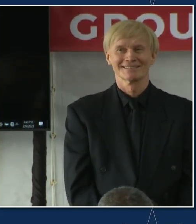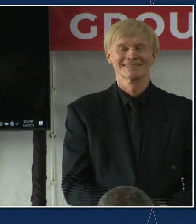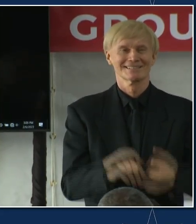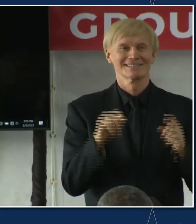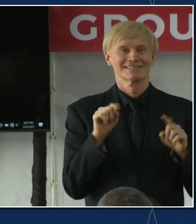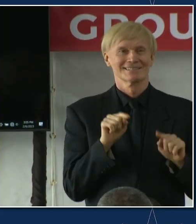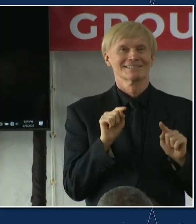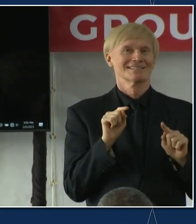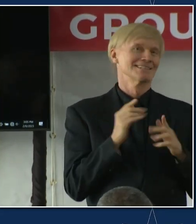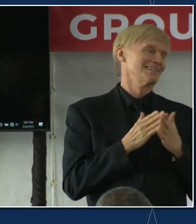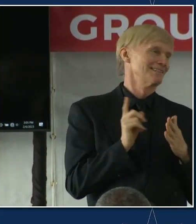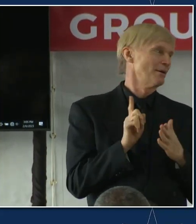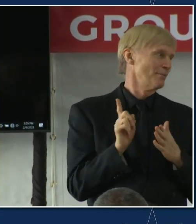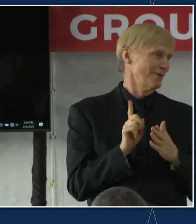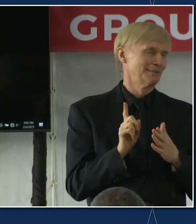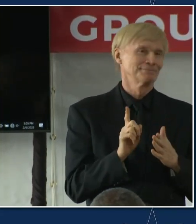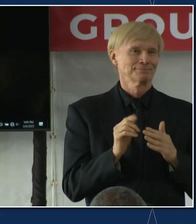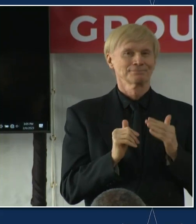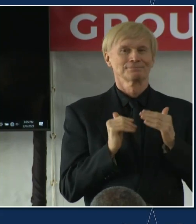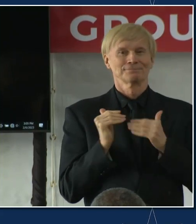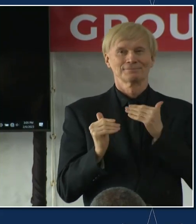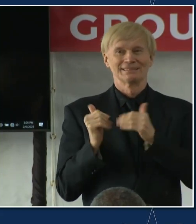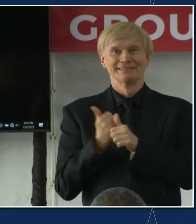There's so much I learned from you each day.